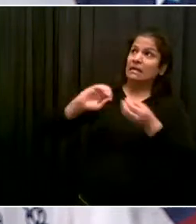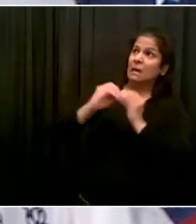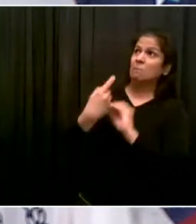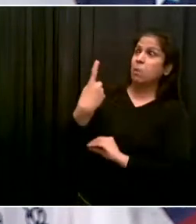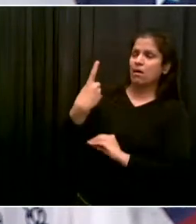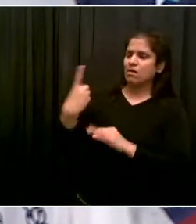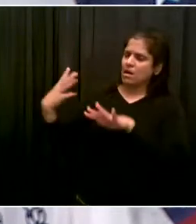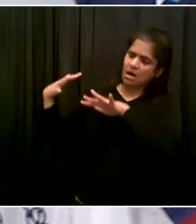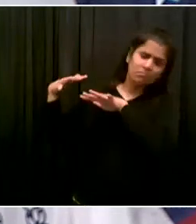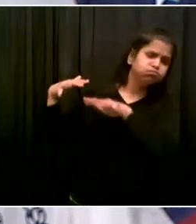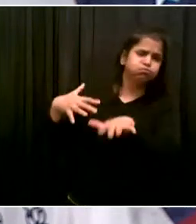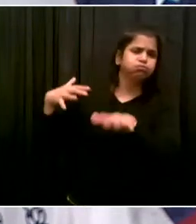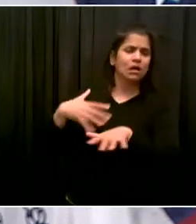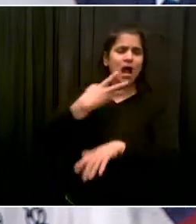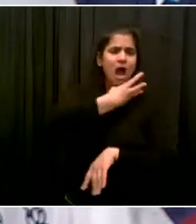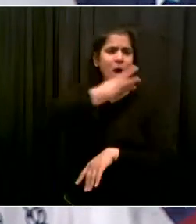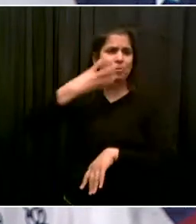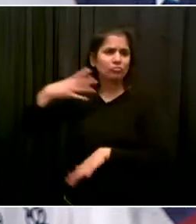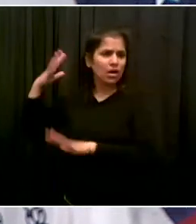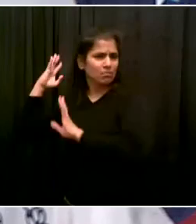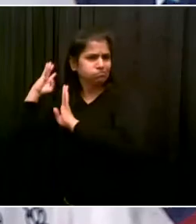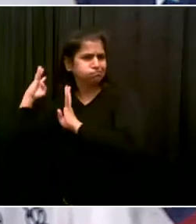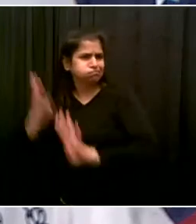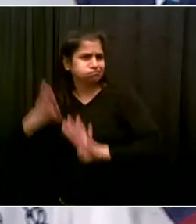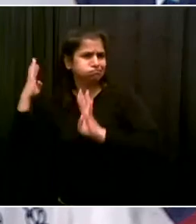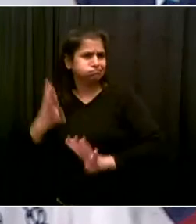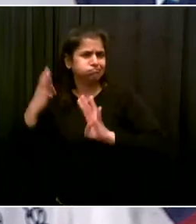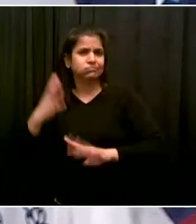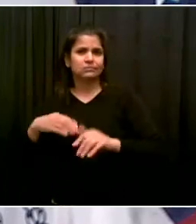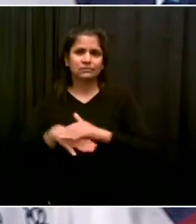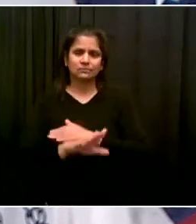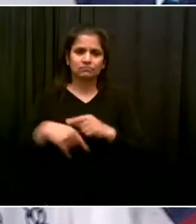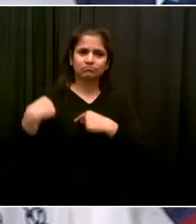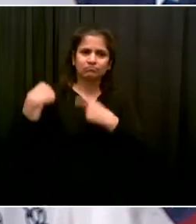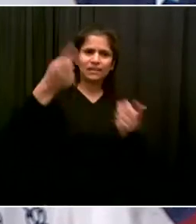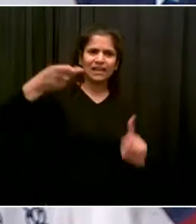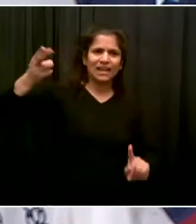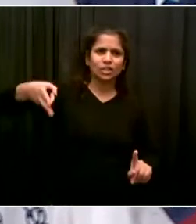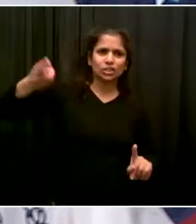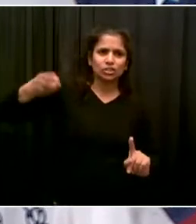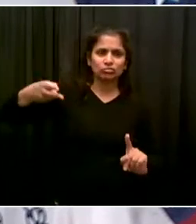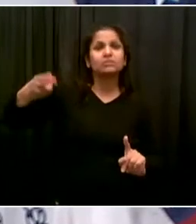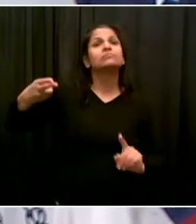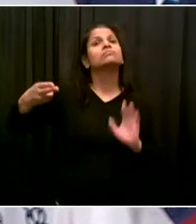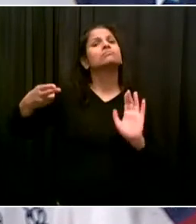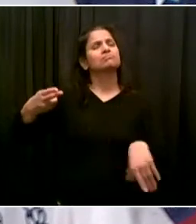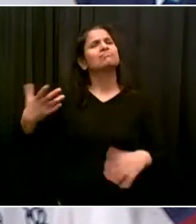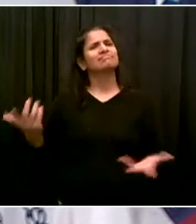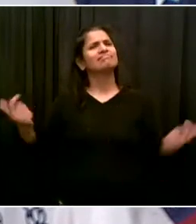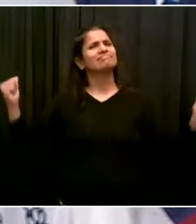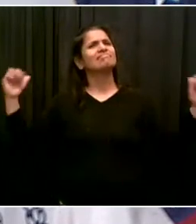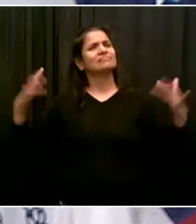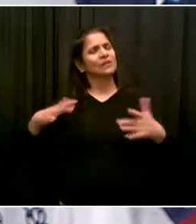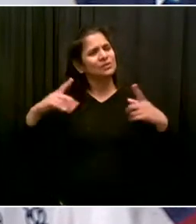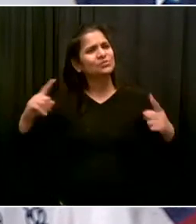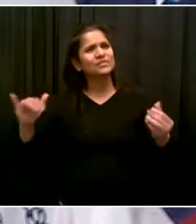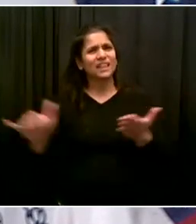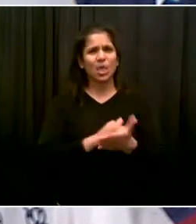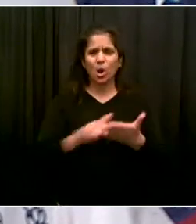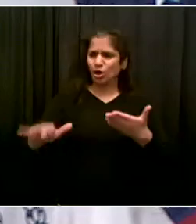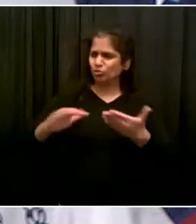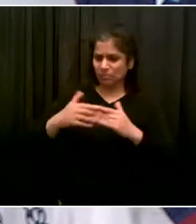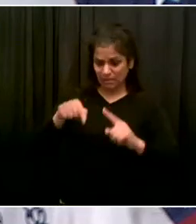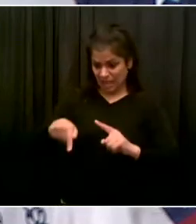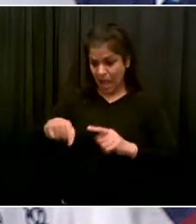from small towns in southern Italy. I've been to those towns. They're about as far away as you could possibly imagine. And I always